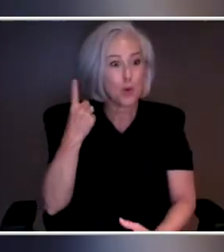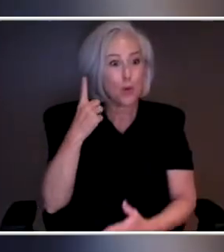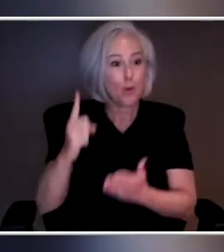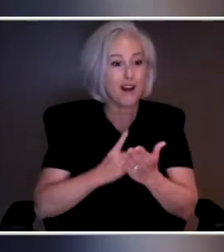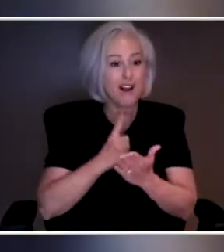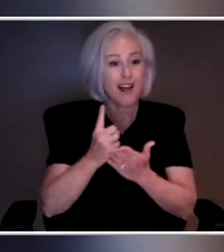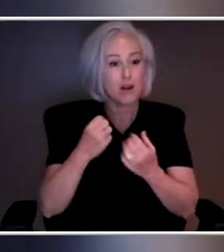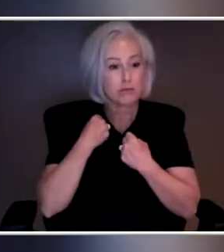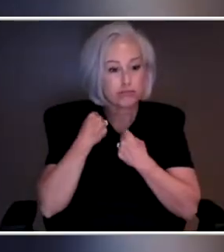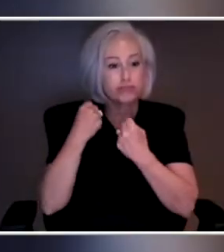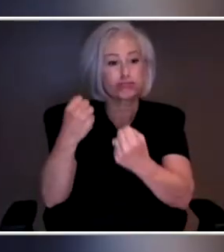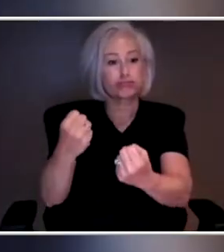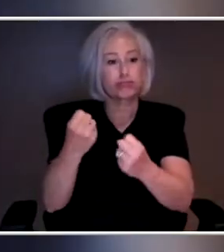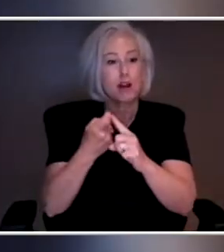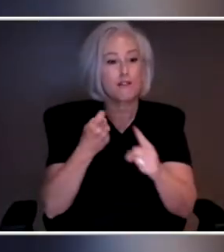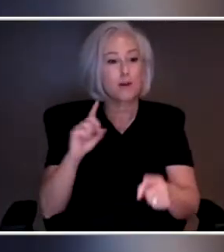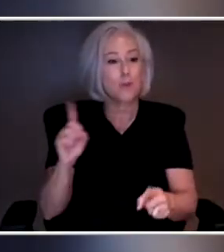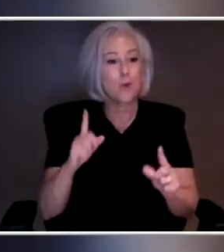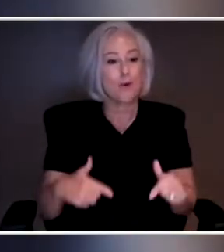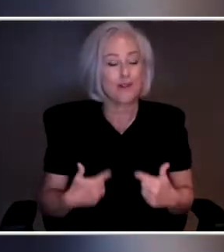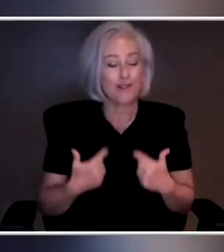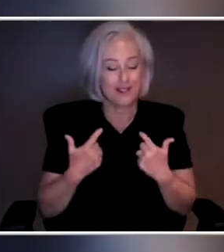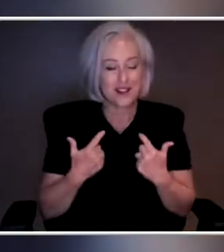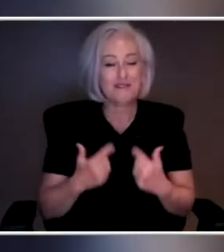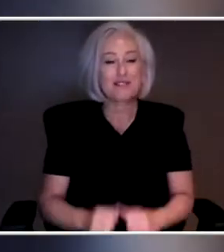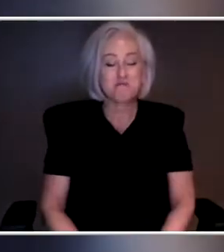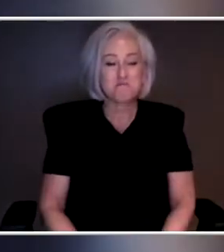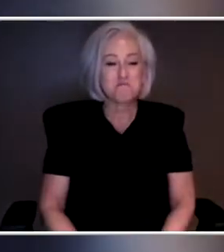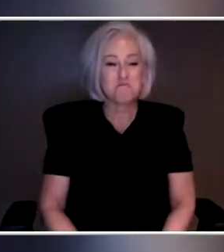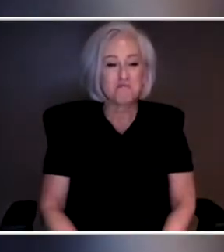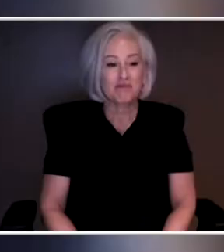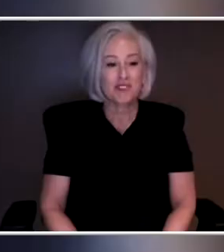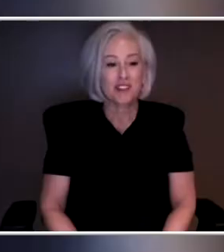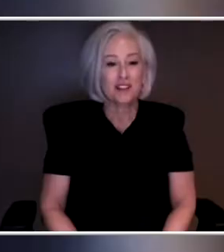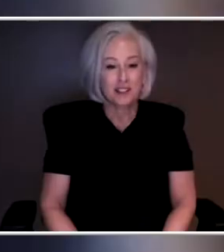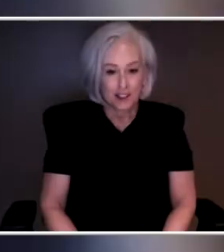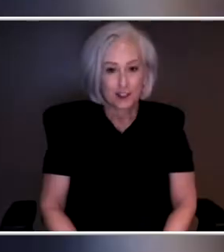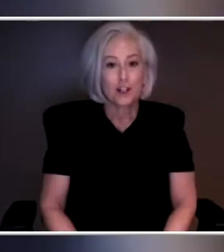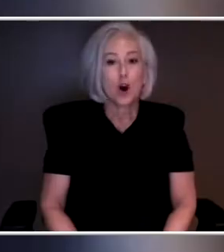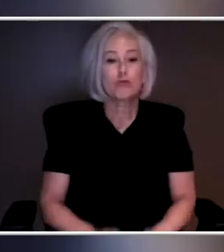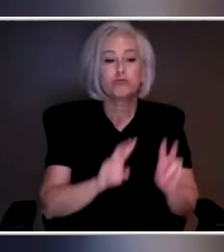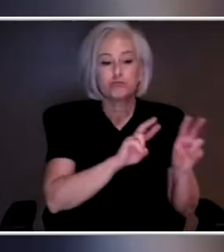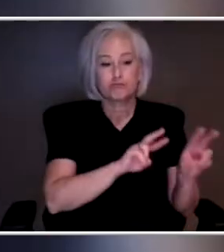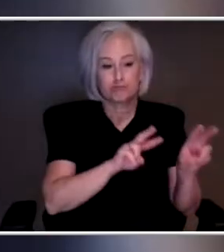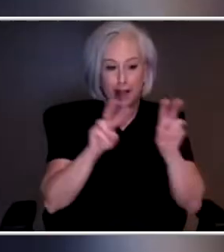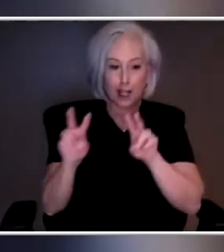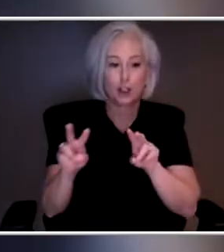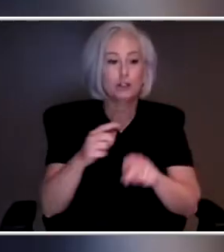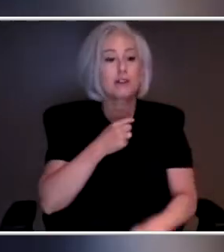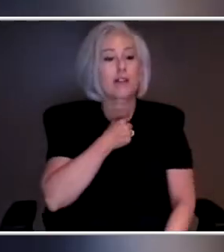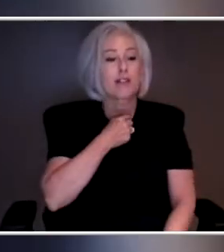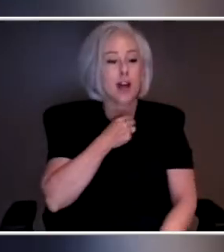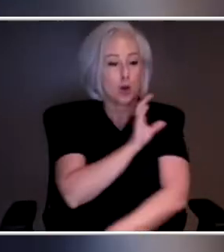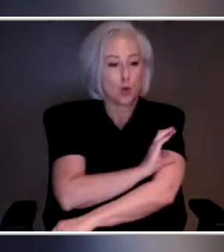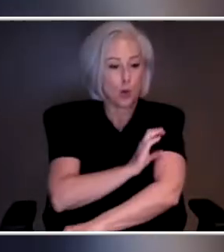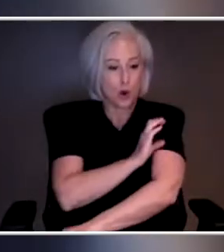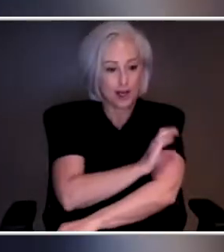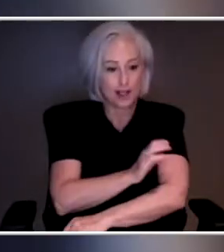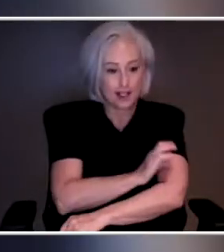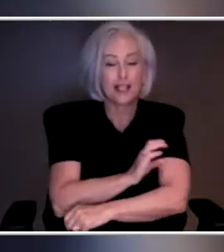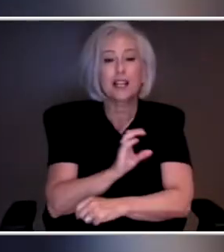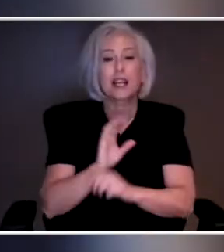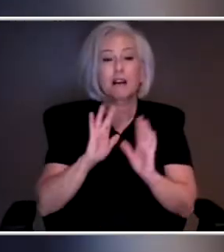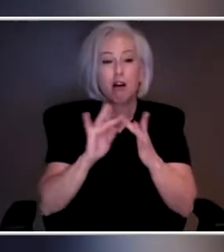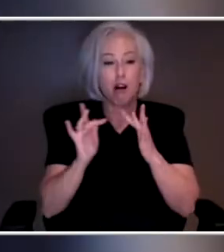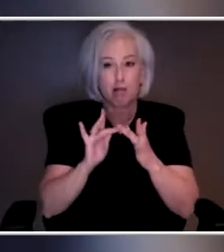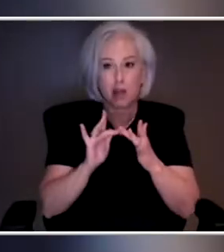so in perusing the thyroid clinic website, there was a place to click through to request an